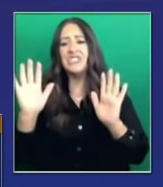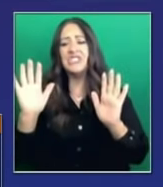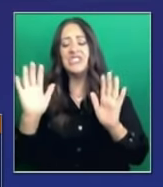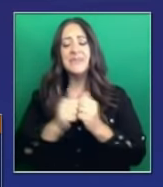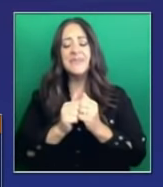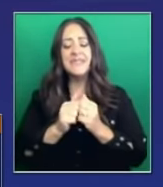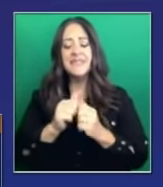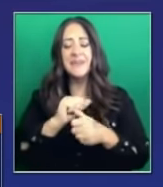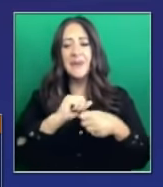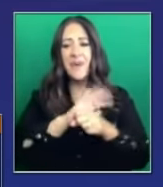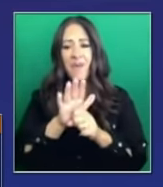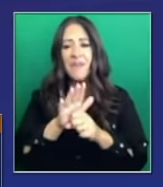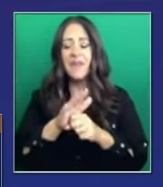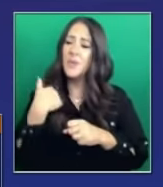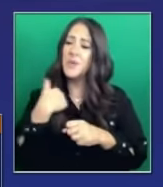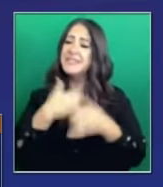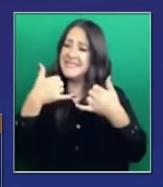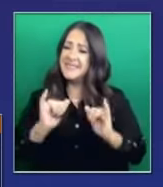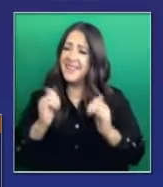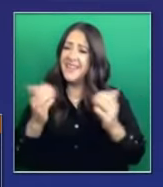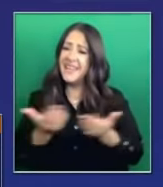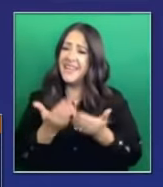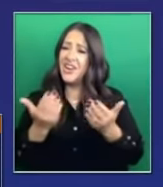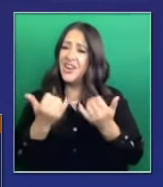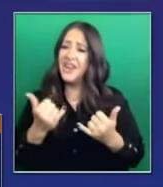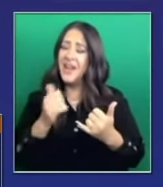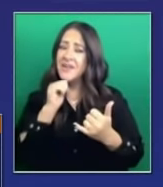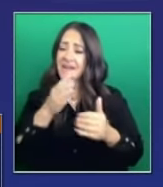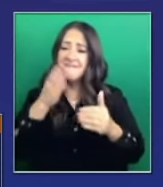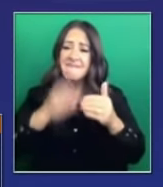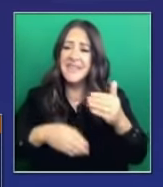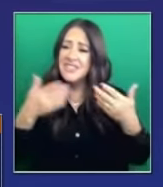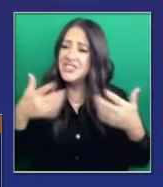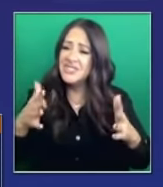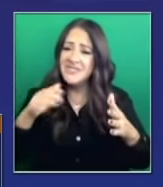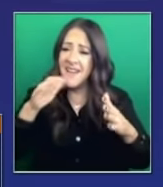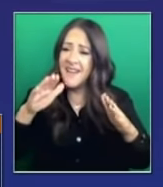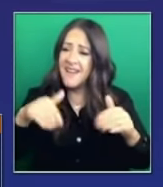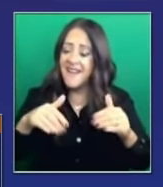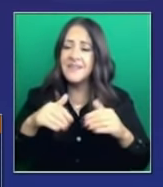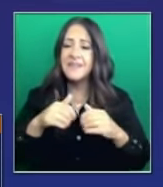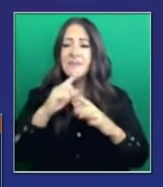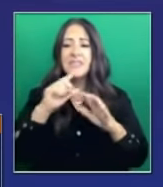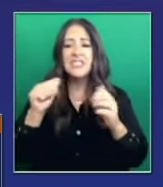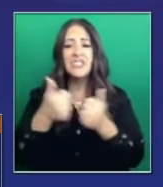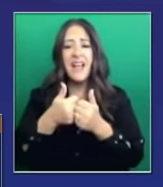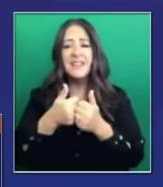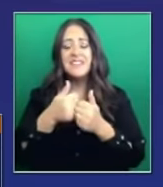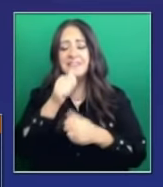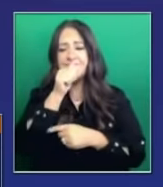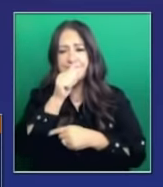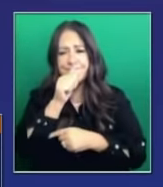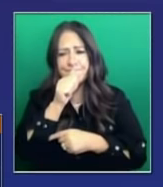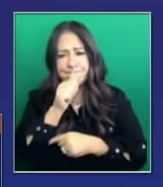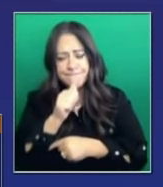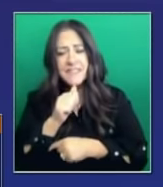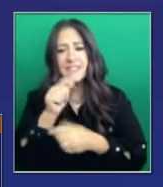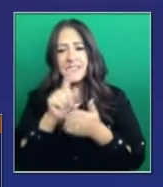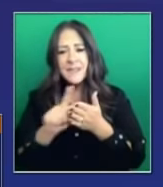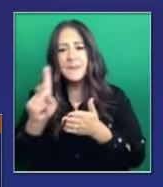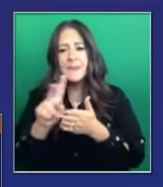tunnel. And in the next number of weeks will be challenging, in particular, as it relates to this surge on top